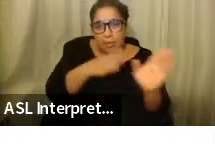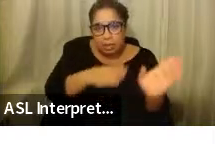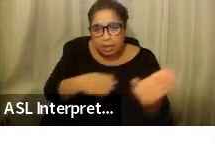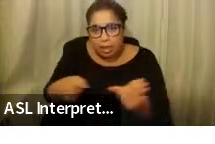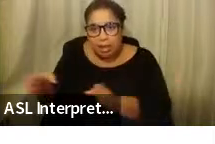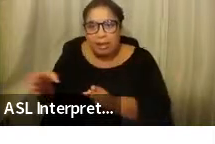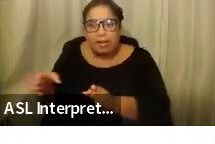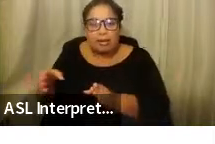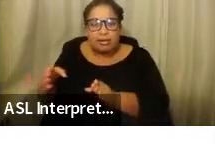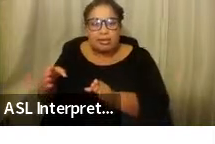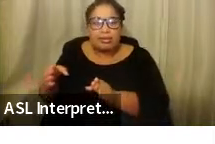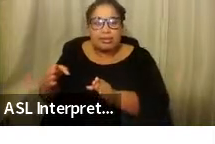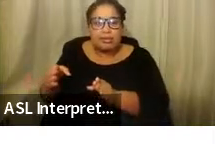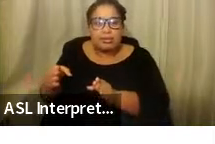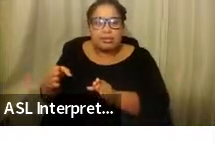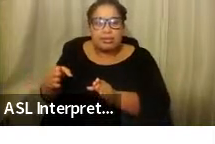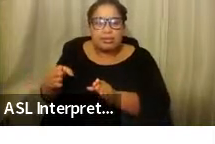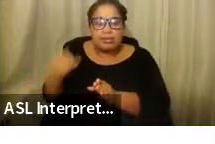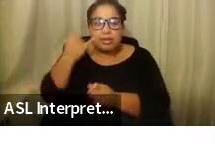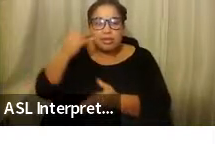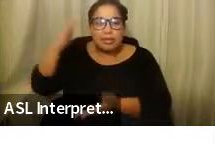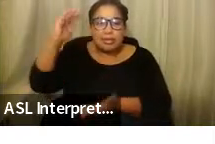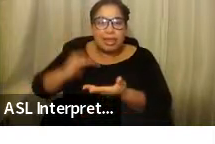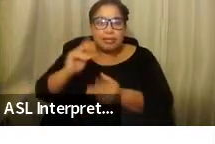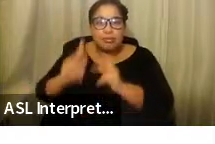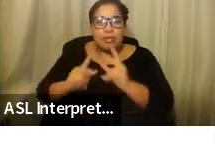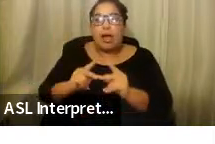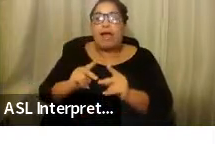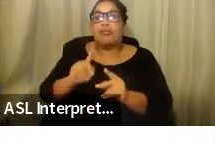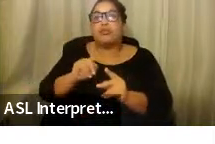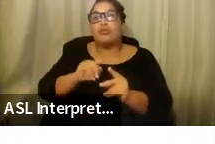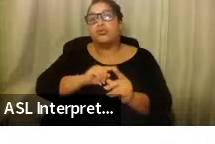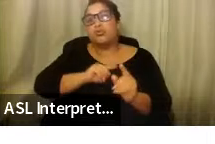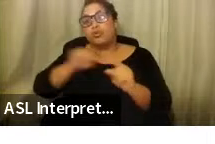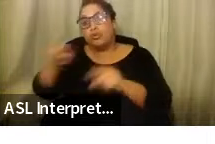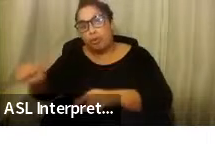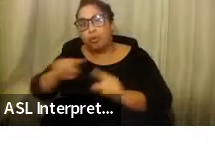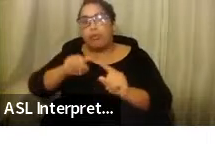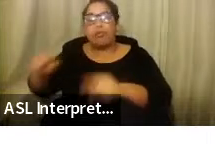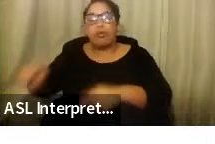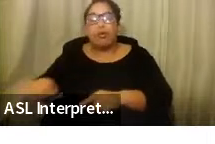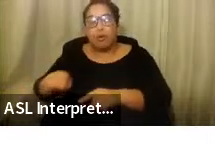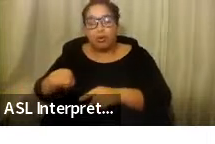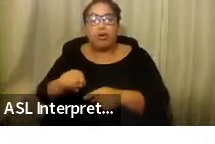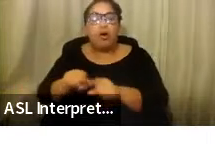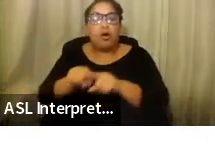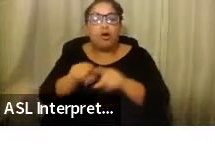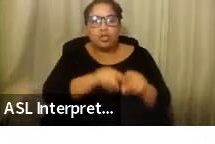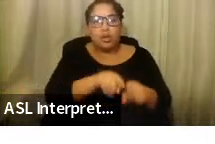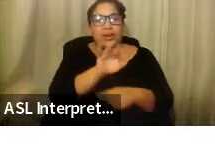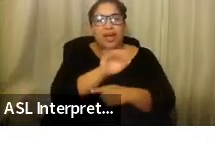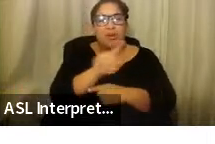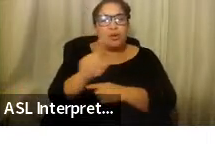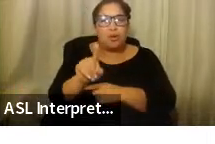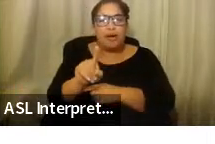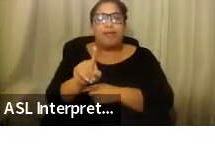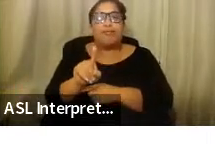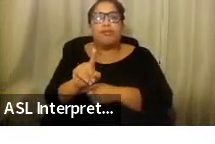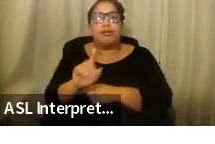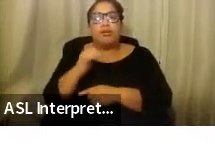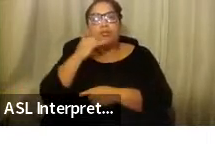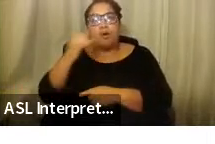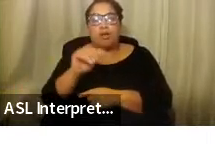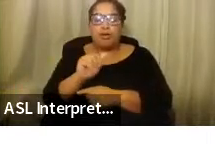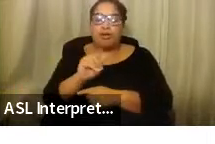throughput if there are obviously less readmissions, and it would reduce repeated 911 activations. We have